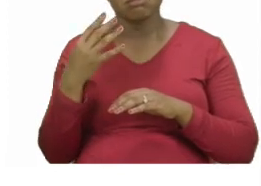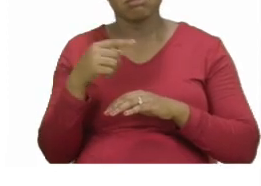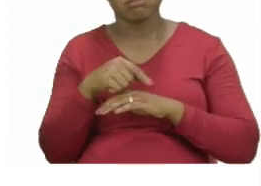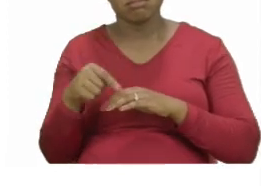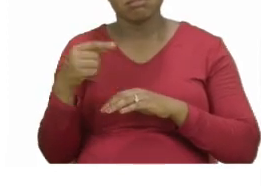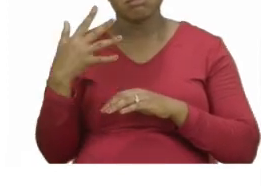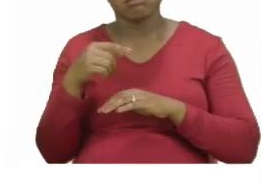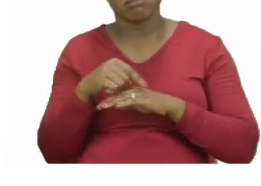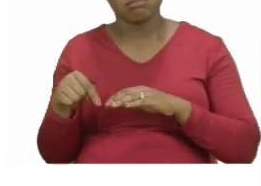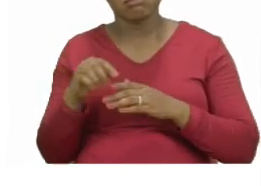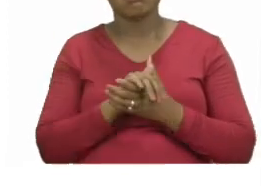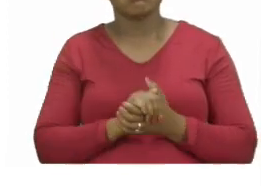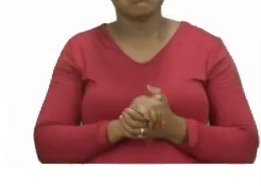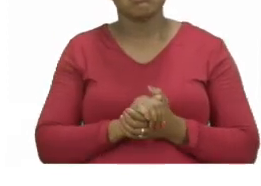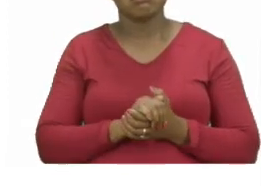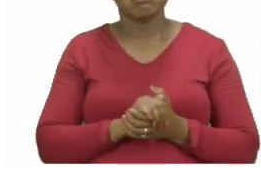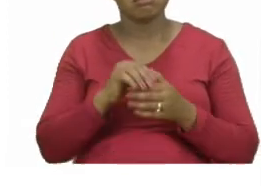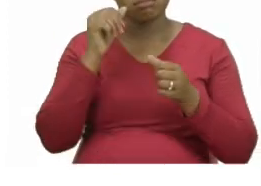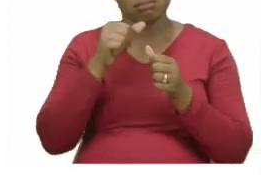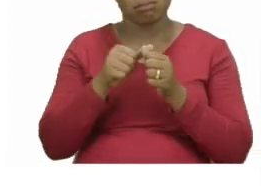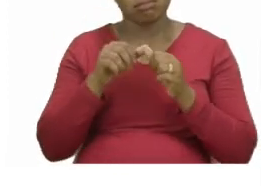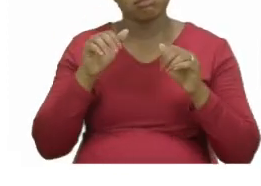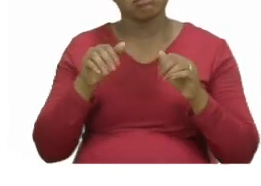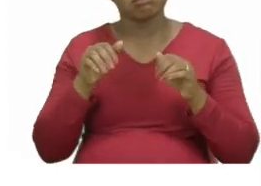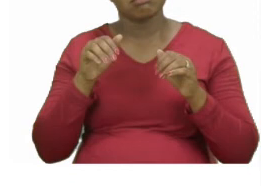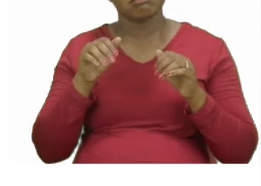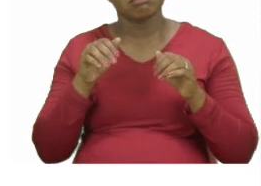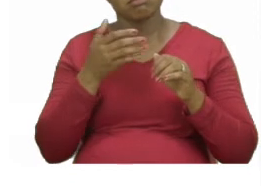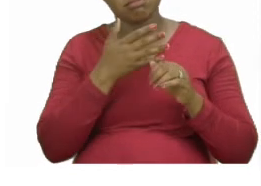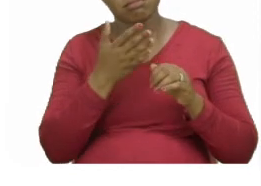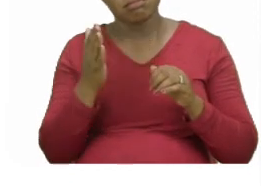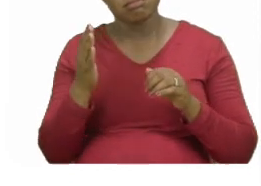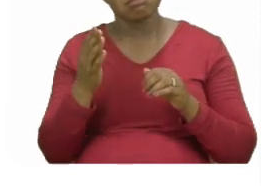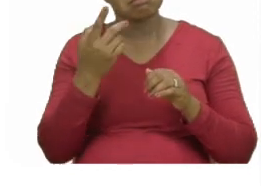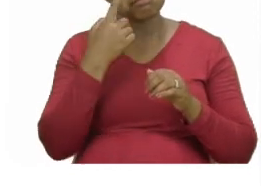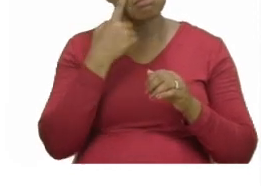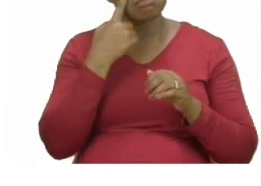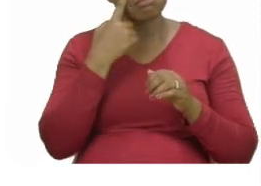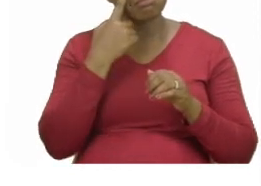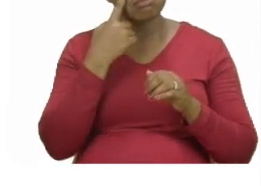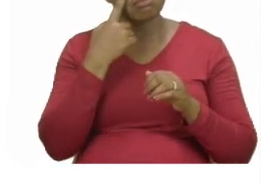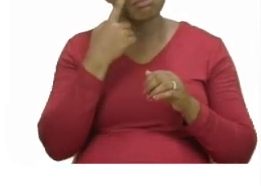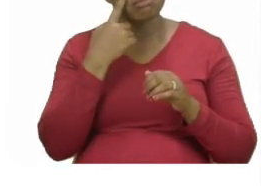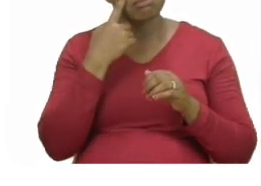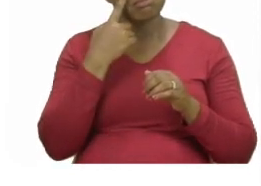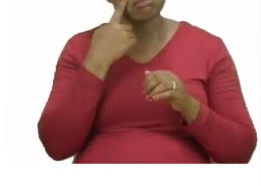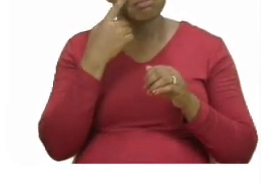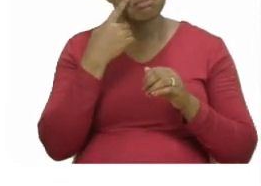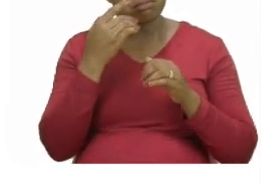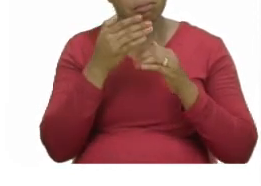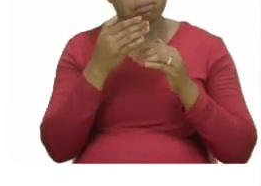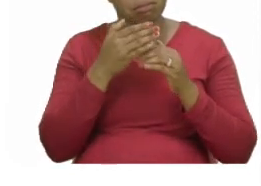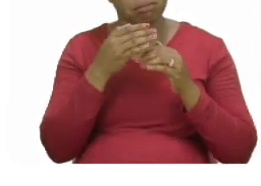5. Now remember everyone, if you look carefully at these measurements, you will